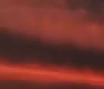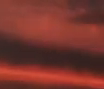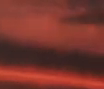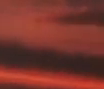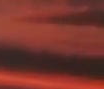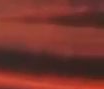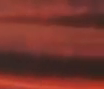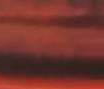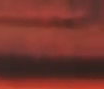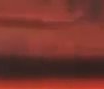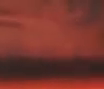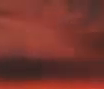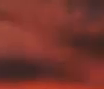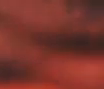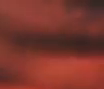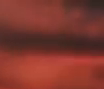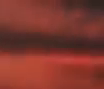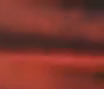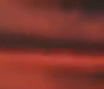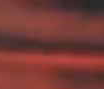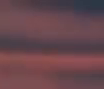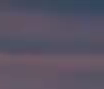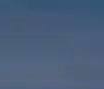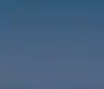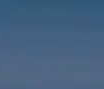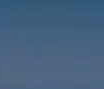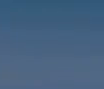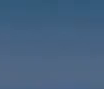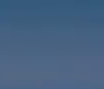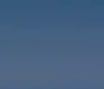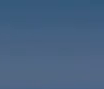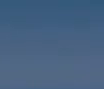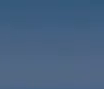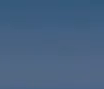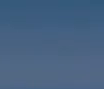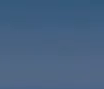I solemnly pledge to dedicate